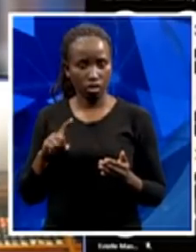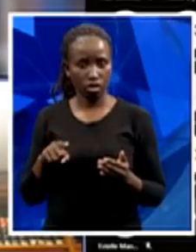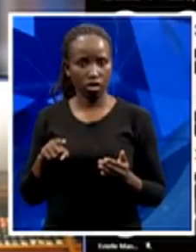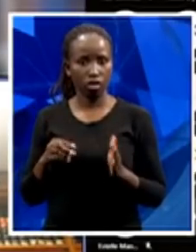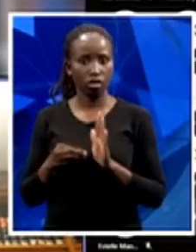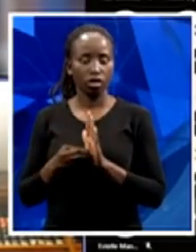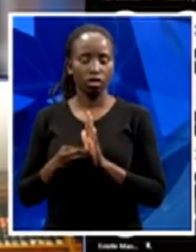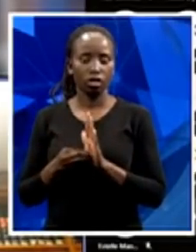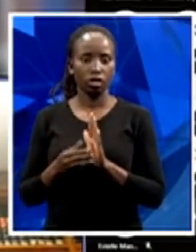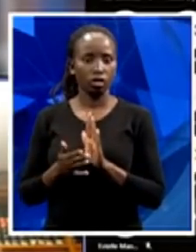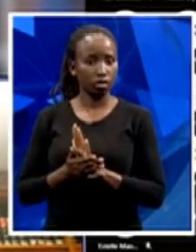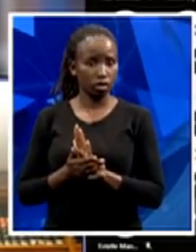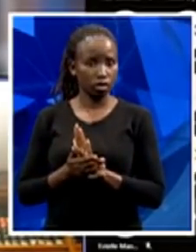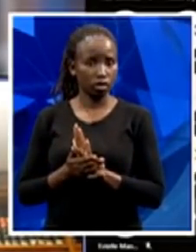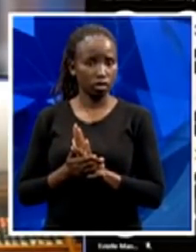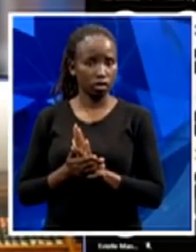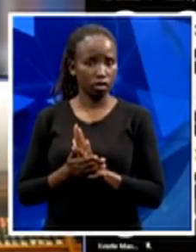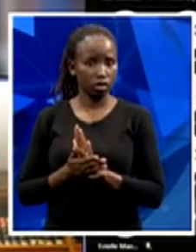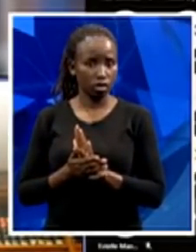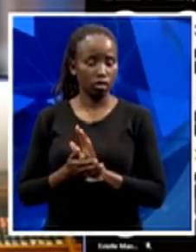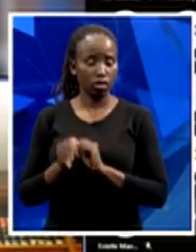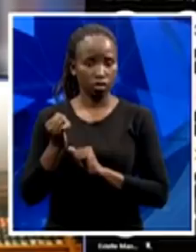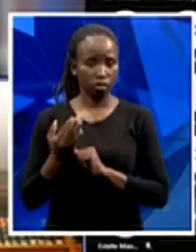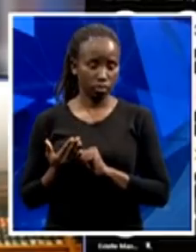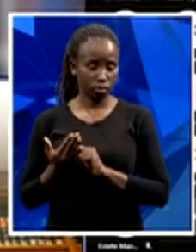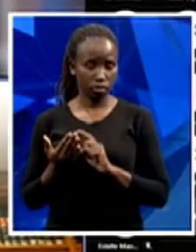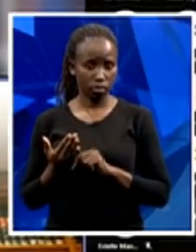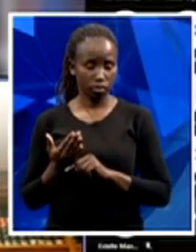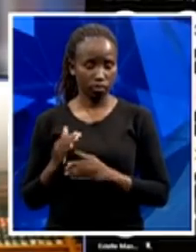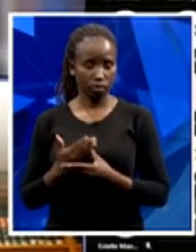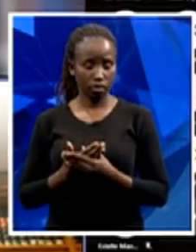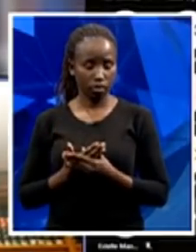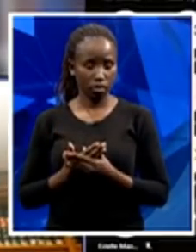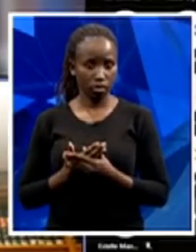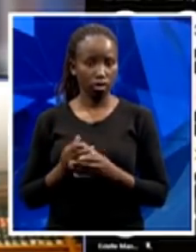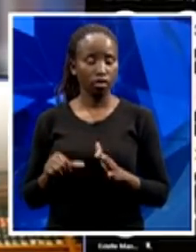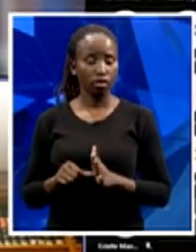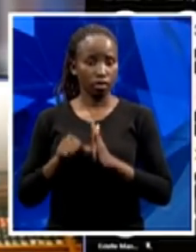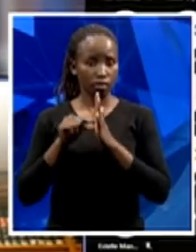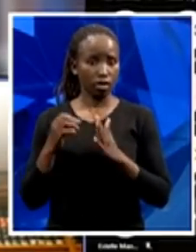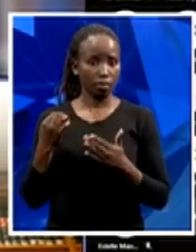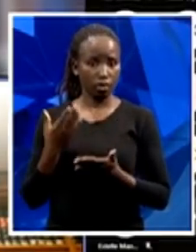before us. The main application, as will become evident, deals with